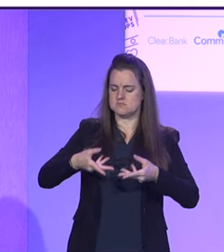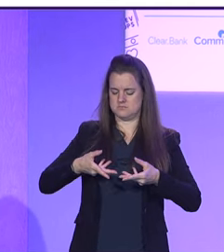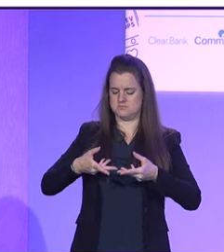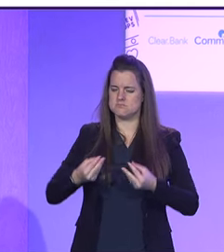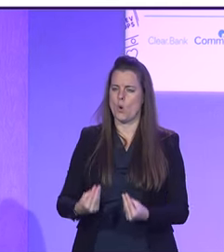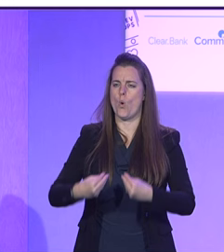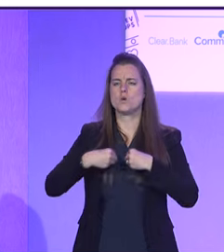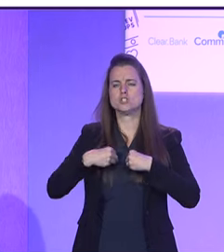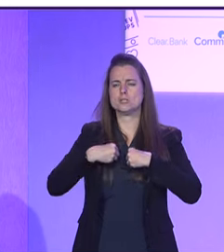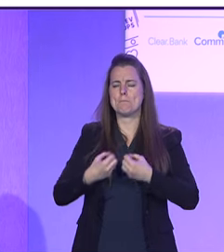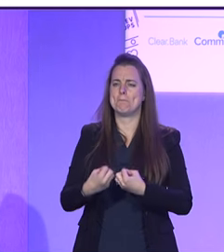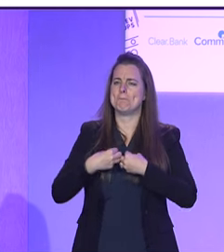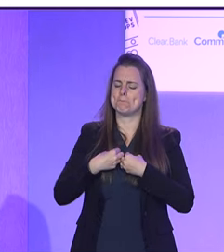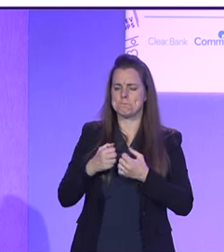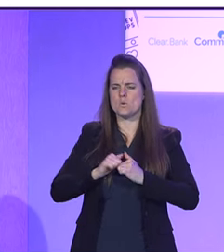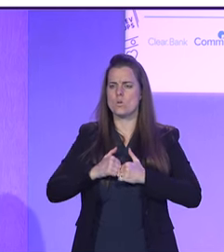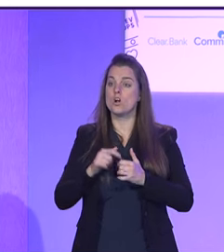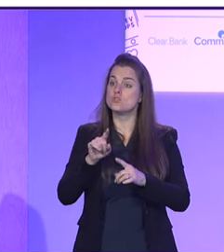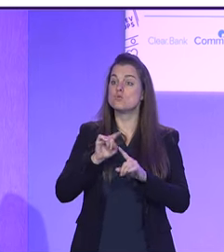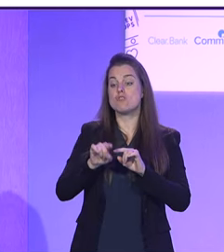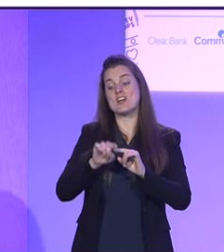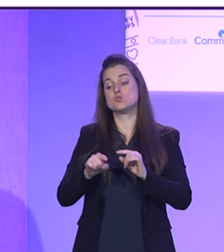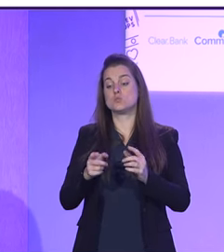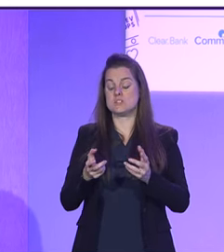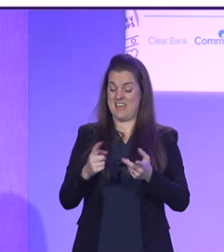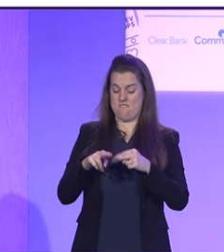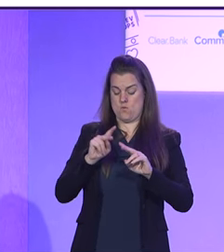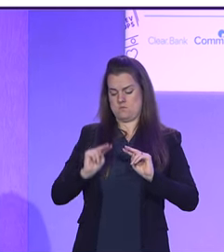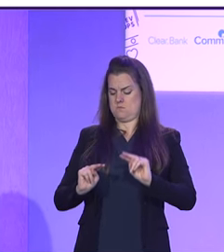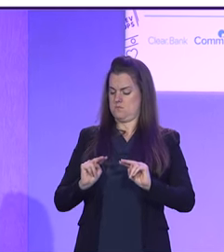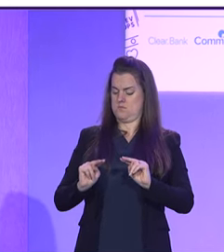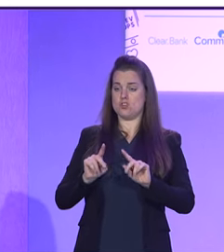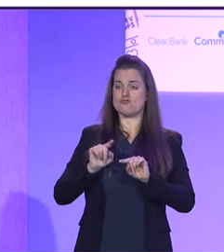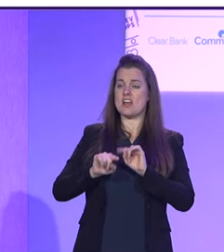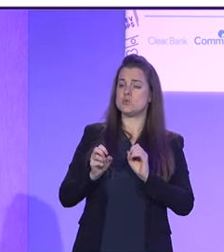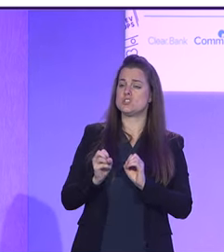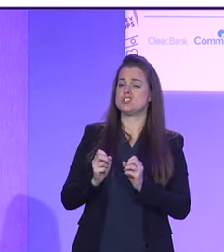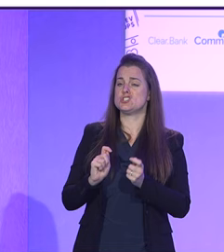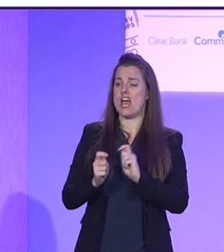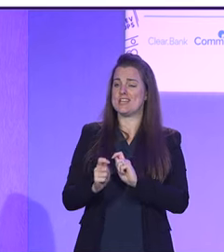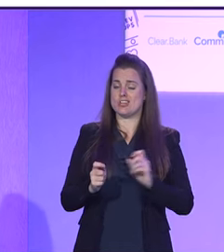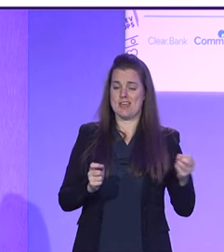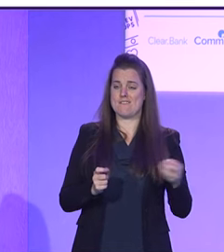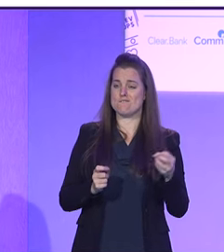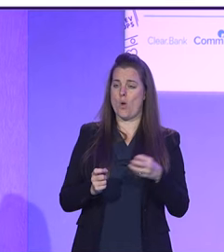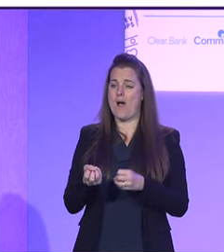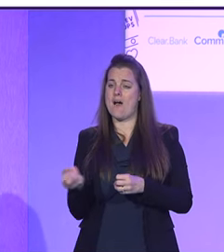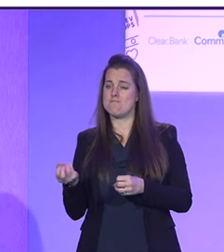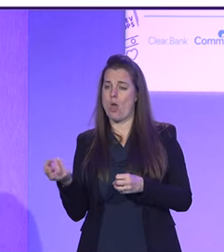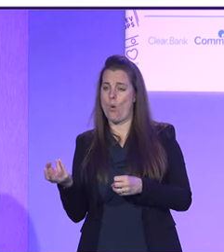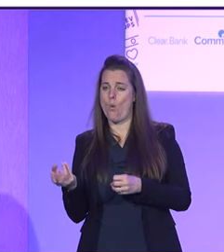try to change the in and outflow of a system. I think one of the reasons why we like Kubernetes so much is because there is